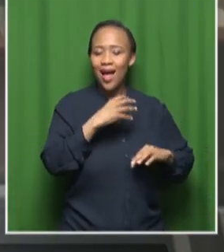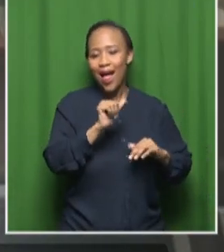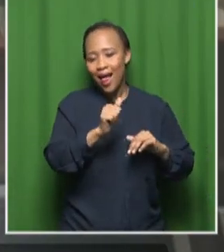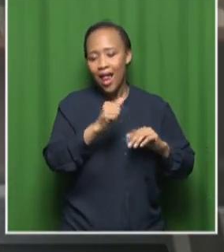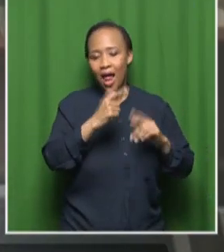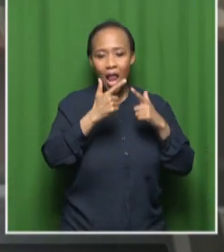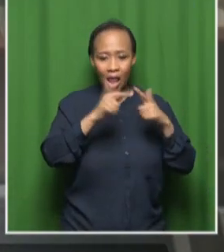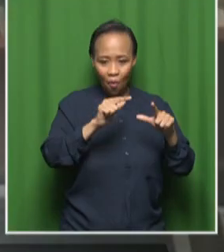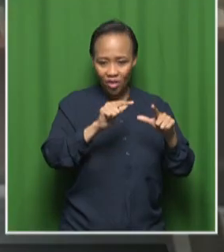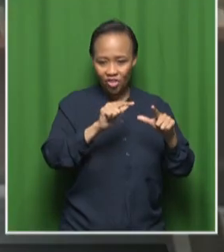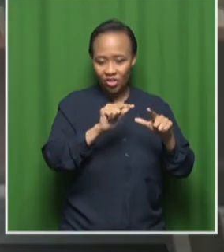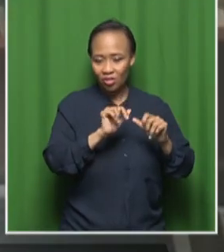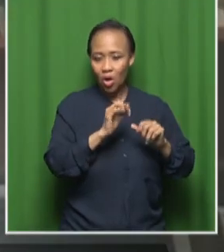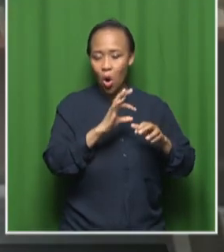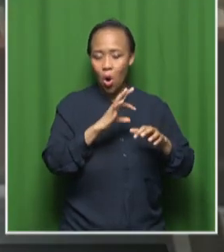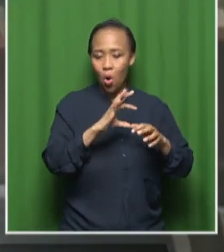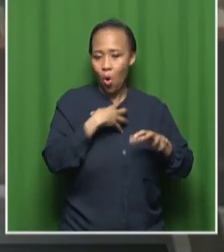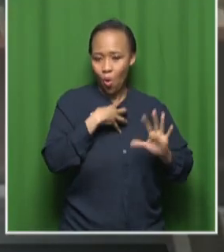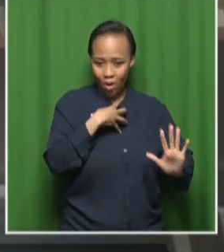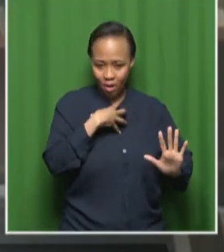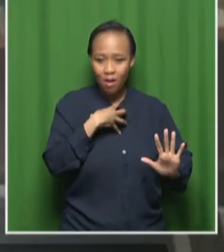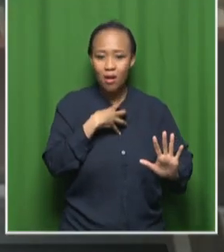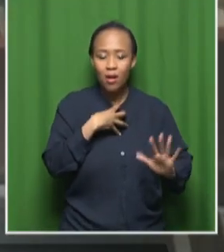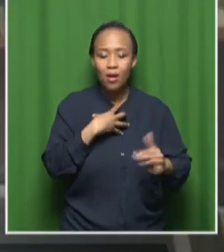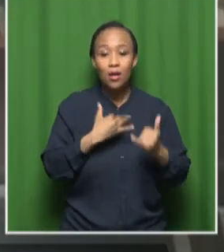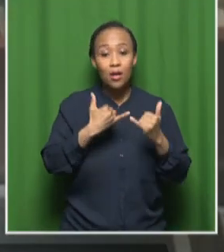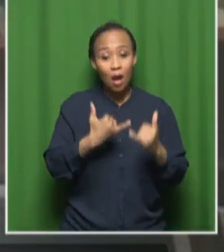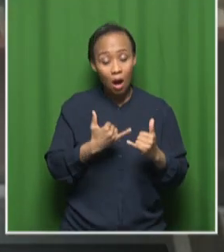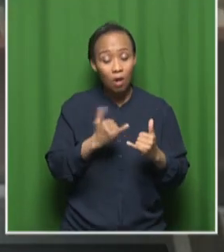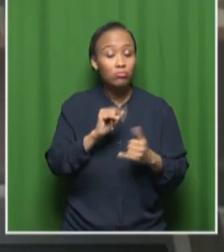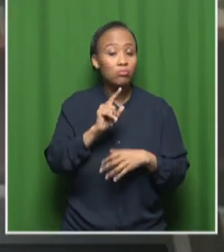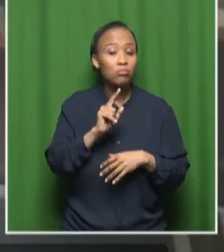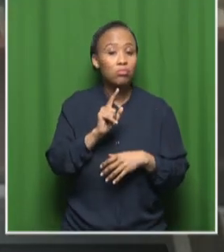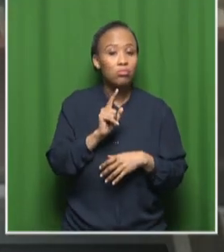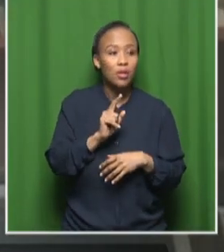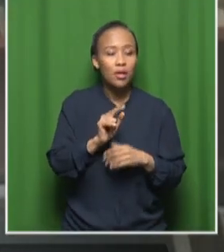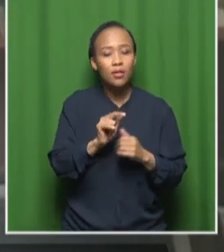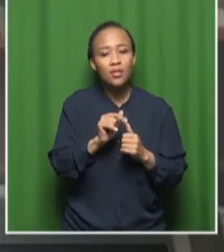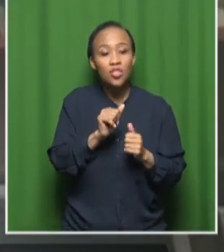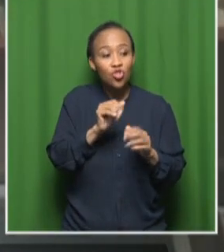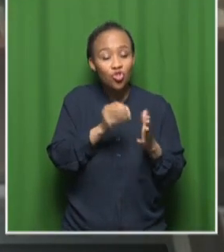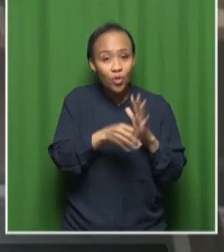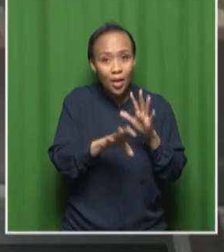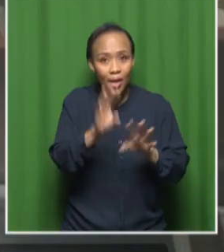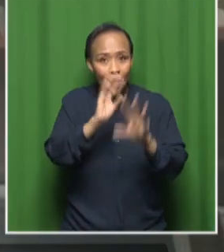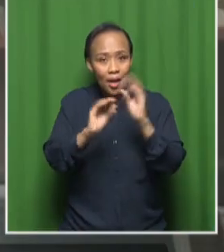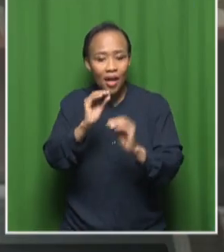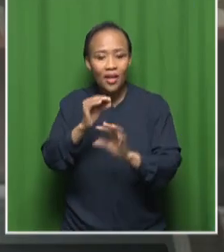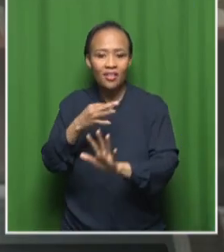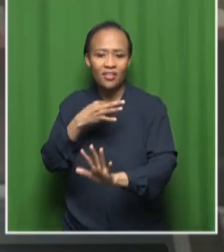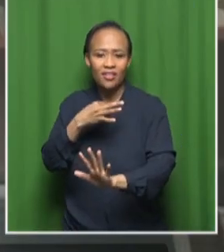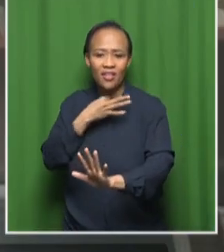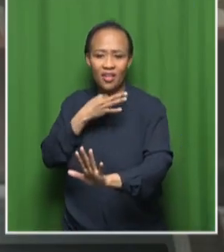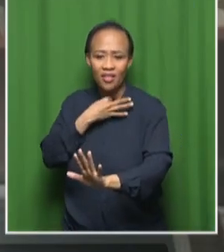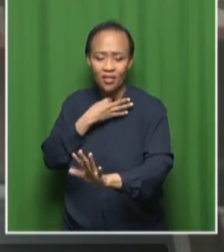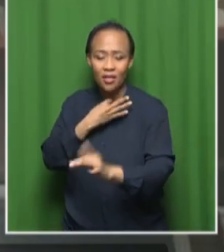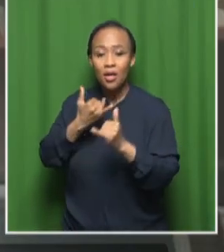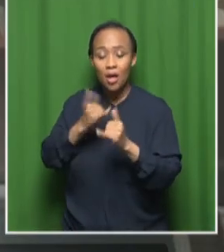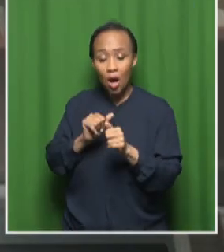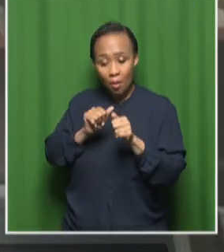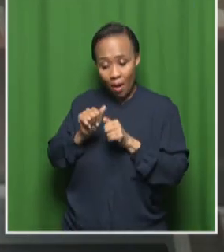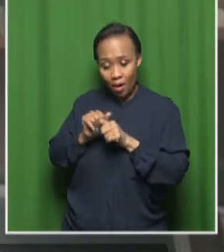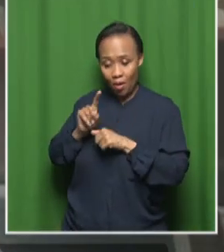best of both. Yeah. That would allow the teacher to relate to the students far better and the students to understand the subject